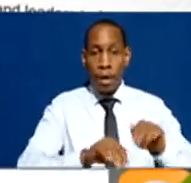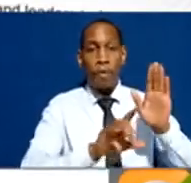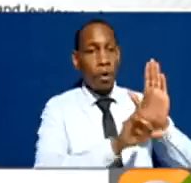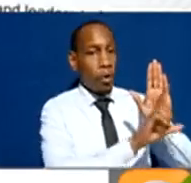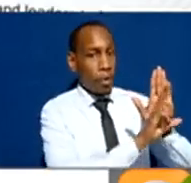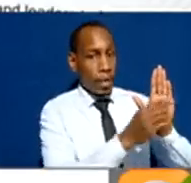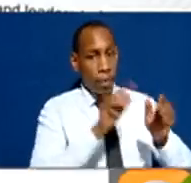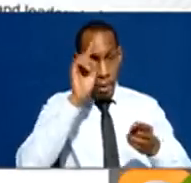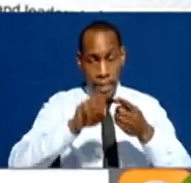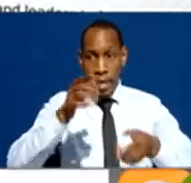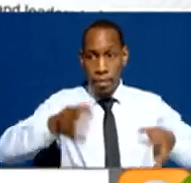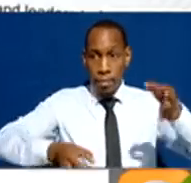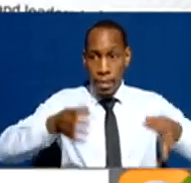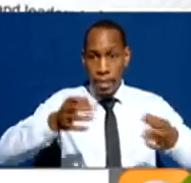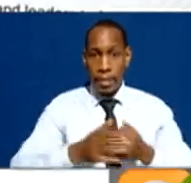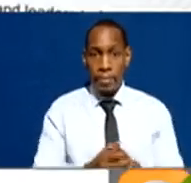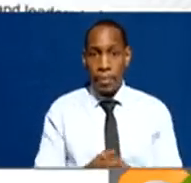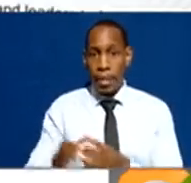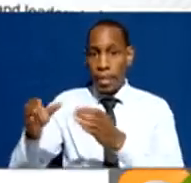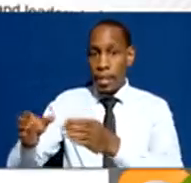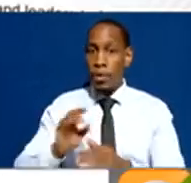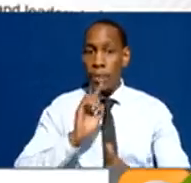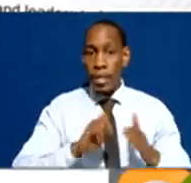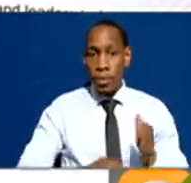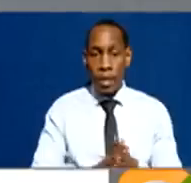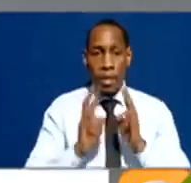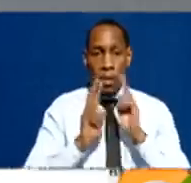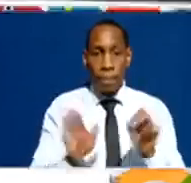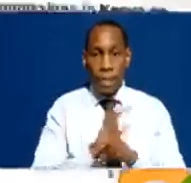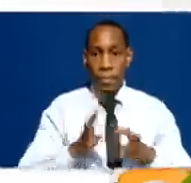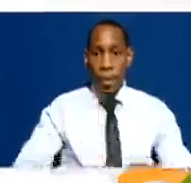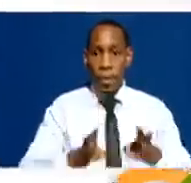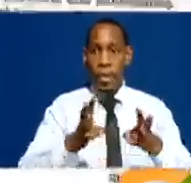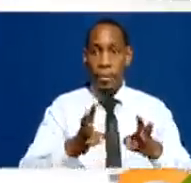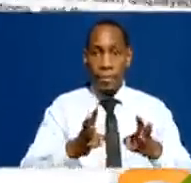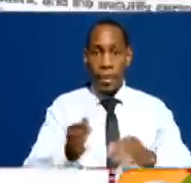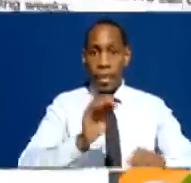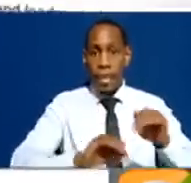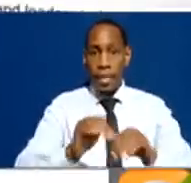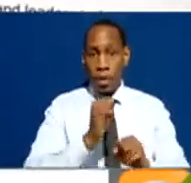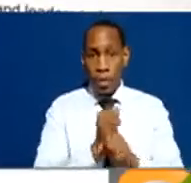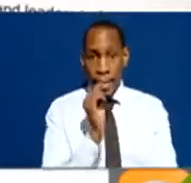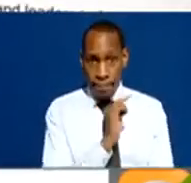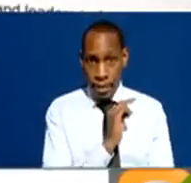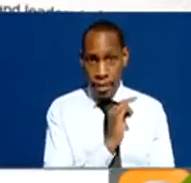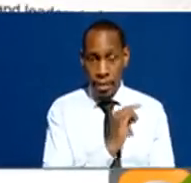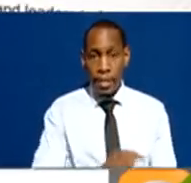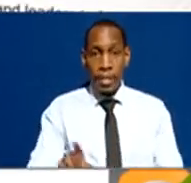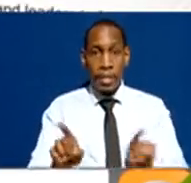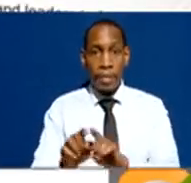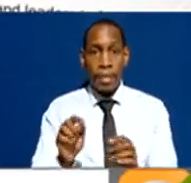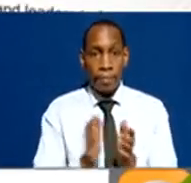in pursuing justice. The envoys noted the peaceful manner in which the elections were conducted and have